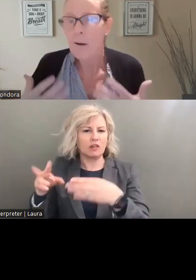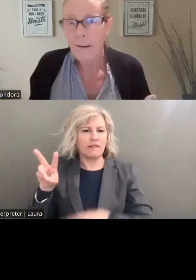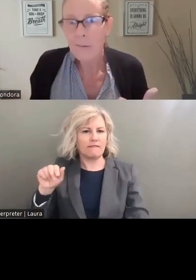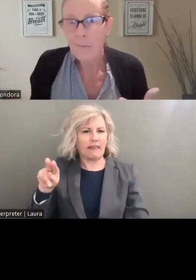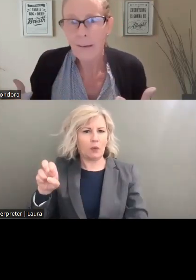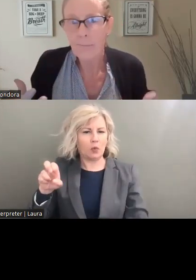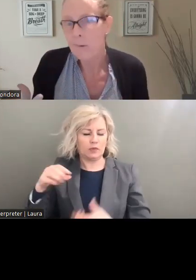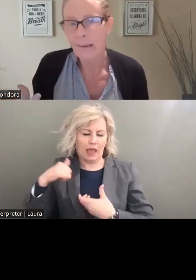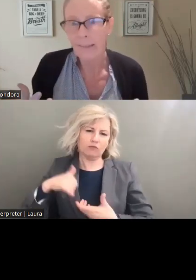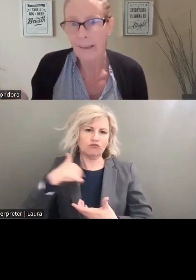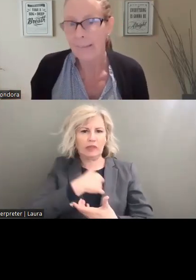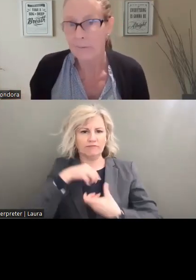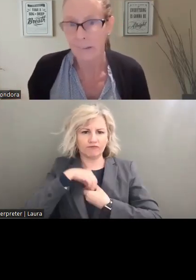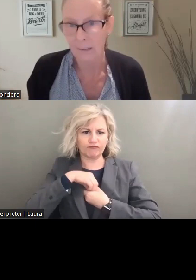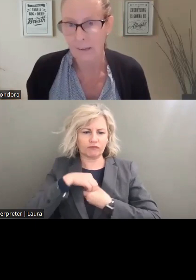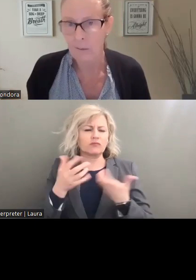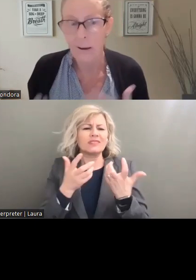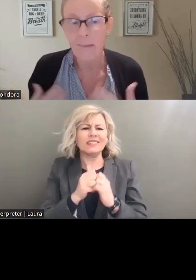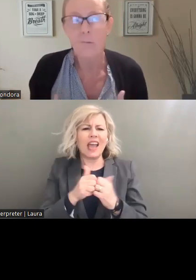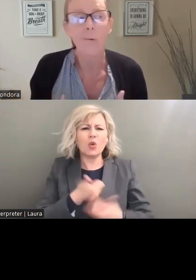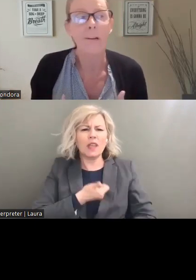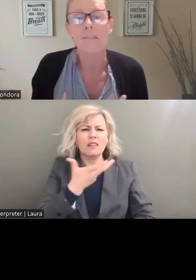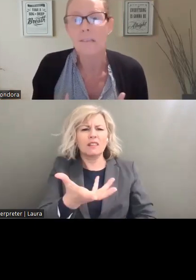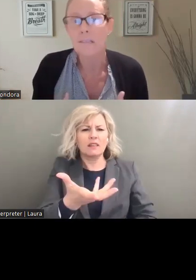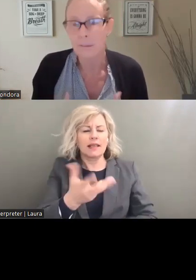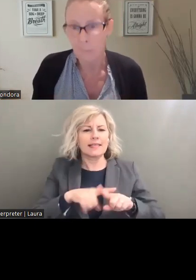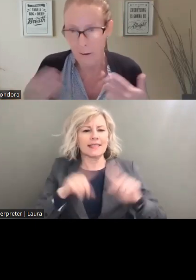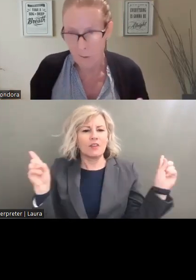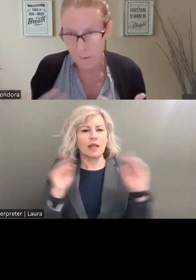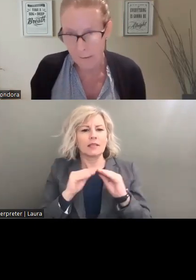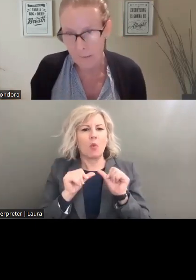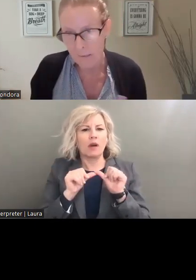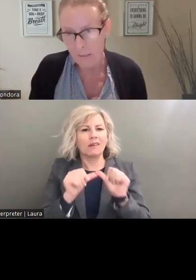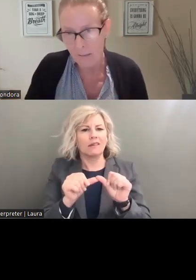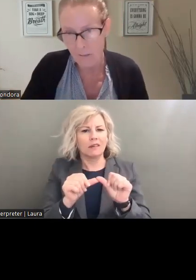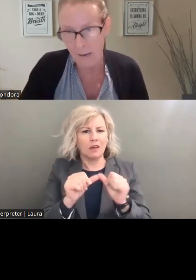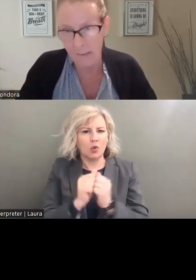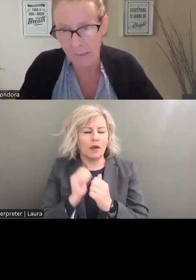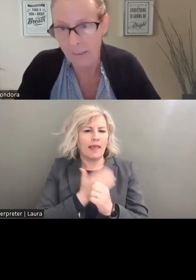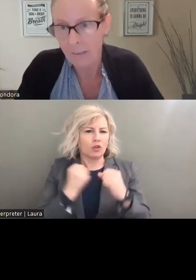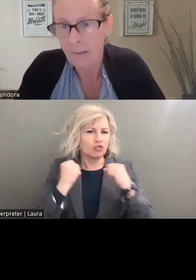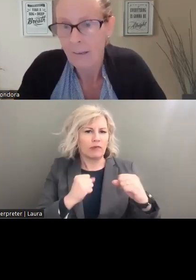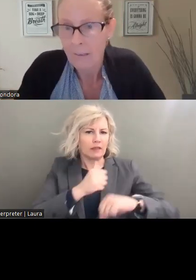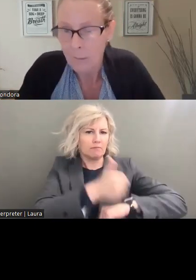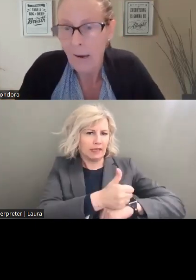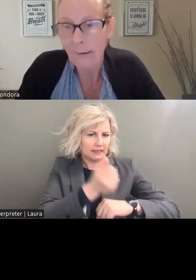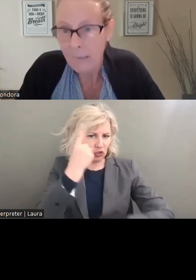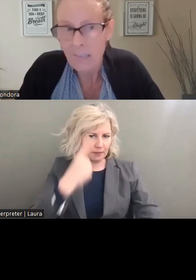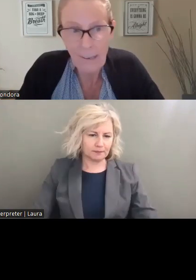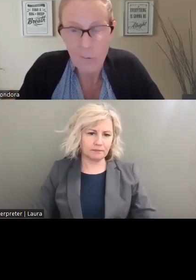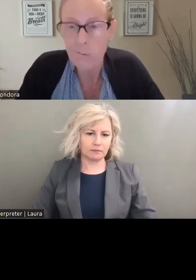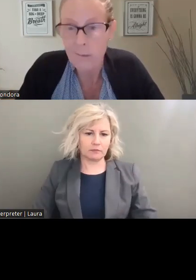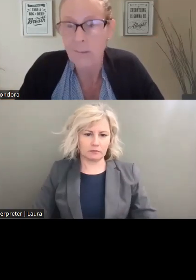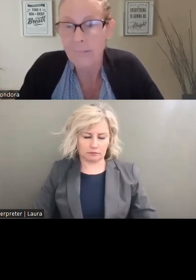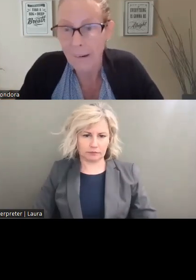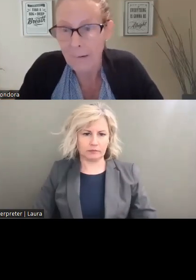And how might we communicate that differently in a way that's more consistent with our strengths-based understanding? So yeah, Randy's